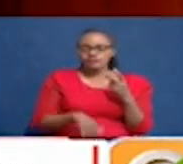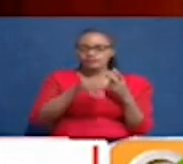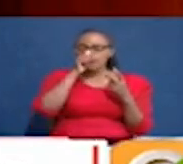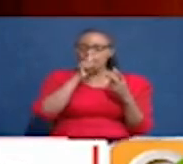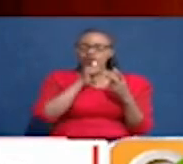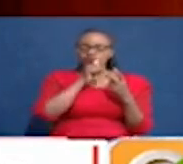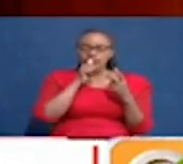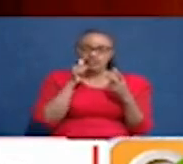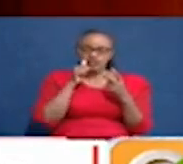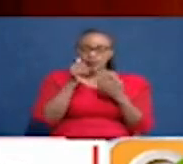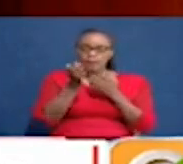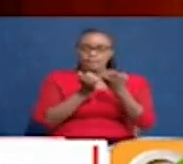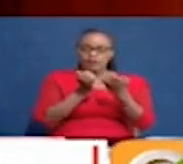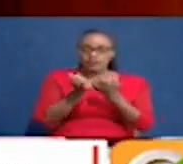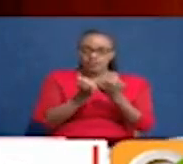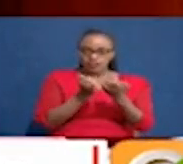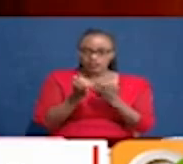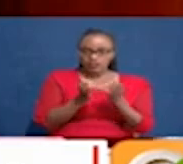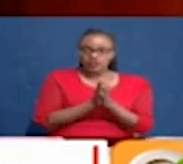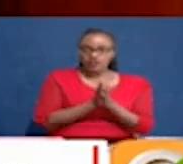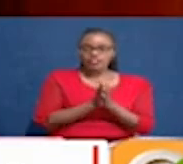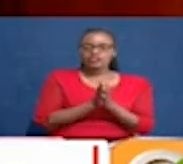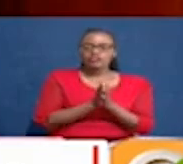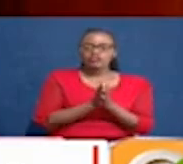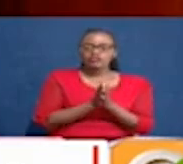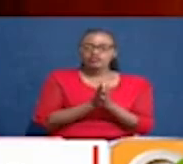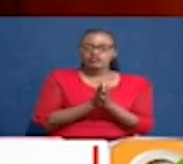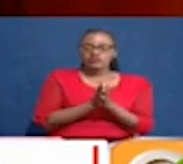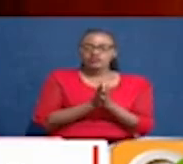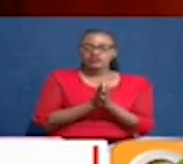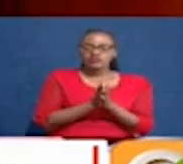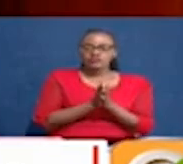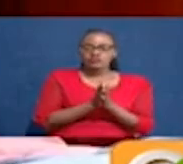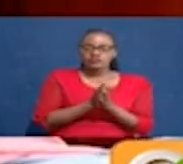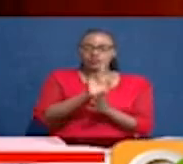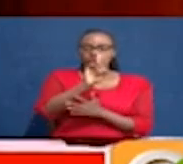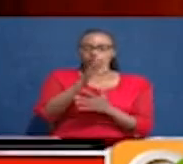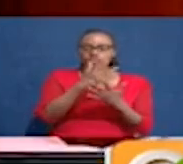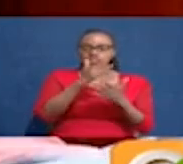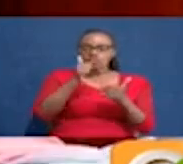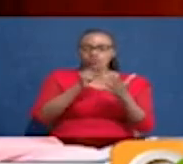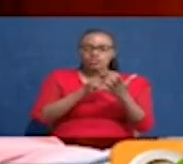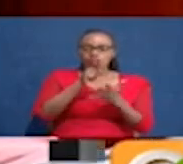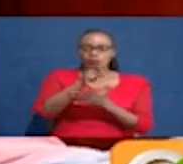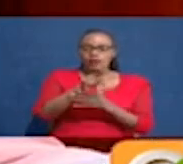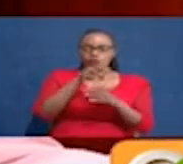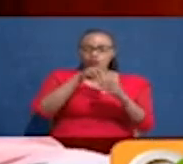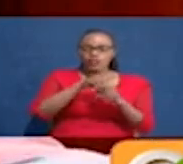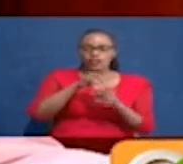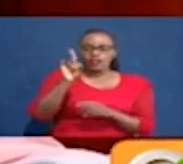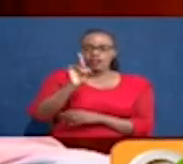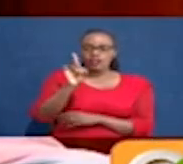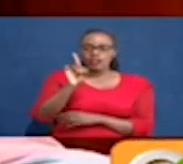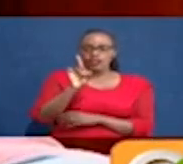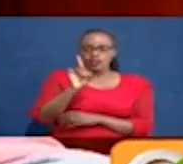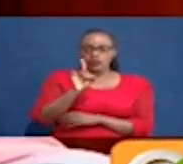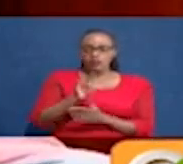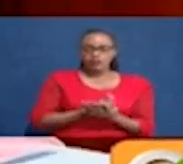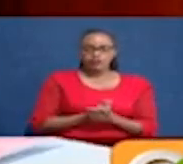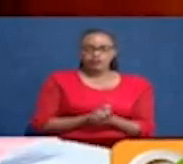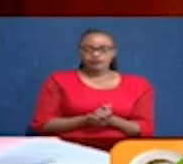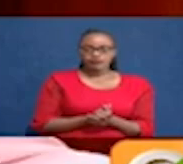Private business and one asset acquired within Nairobi, Mr.